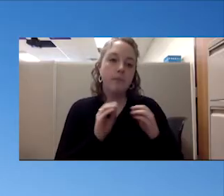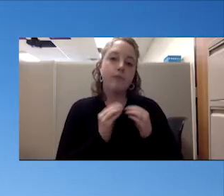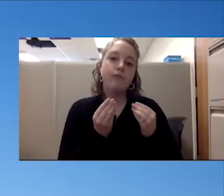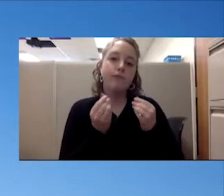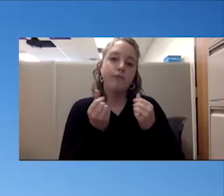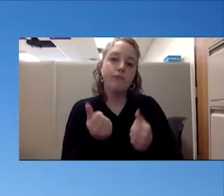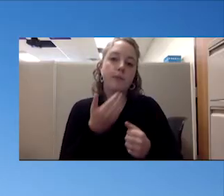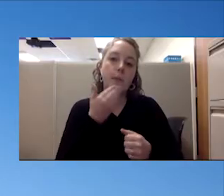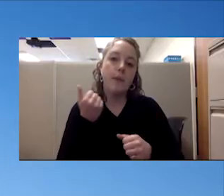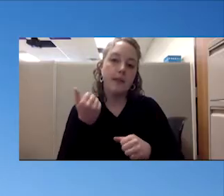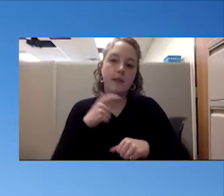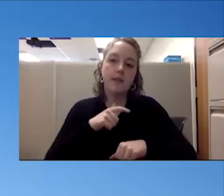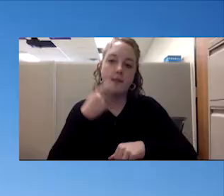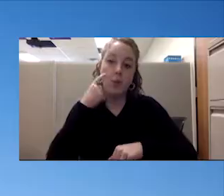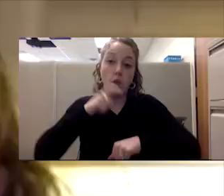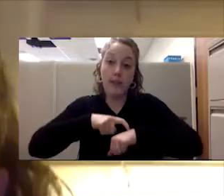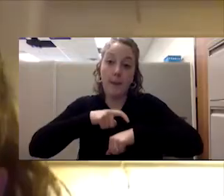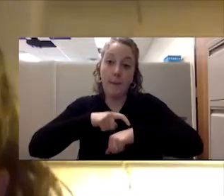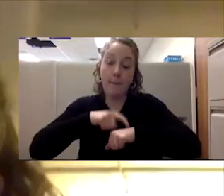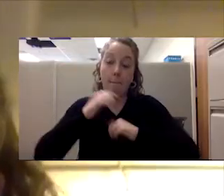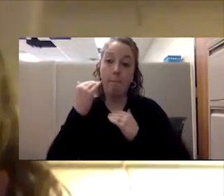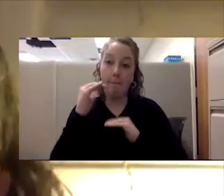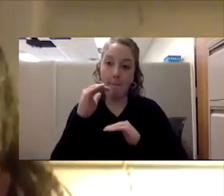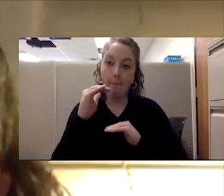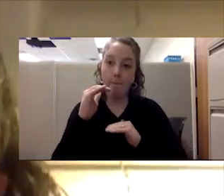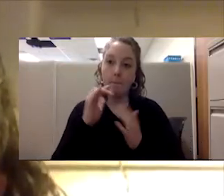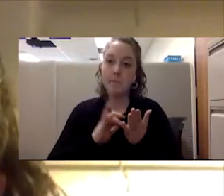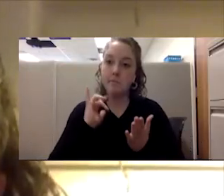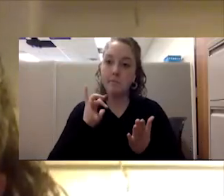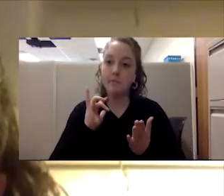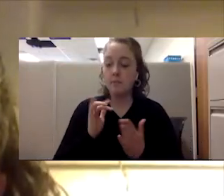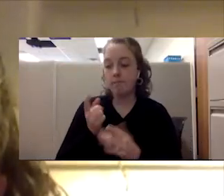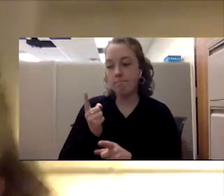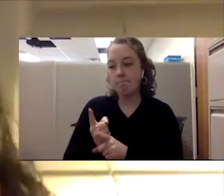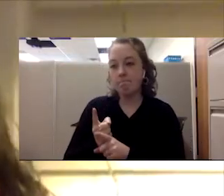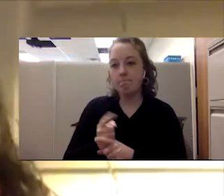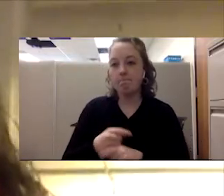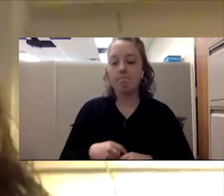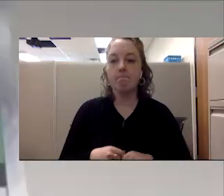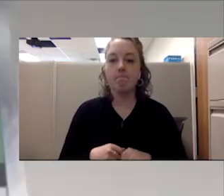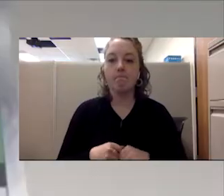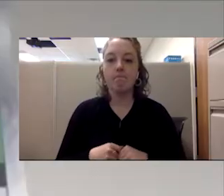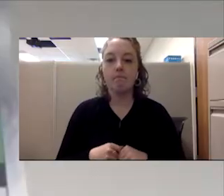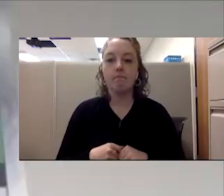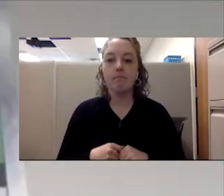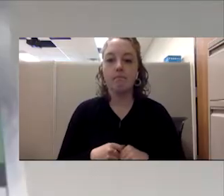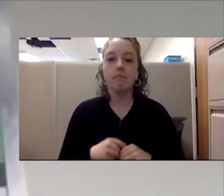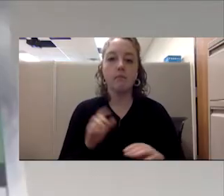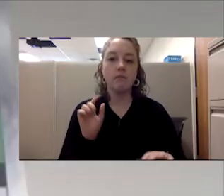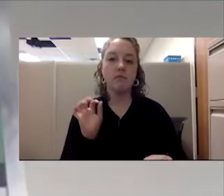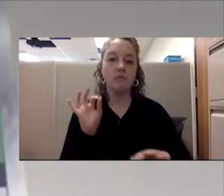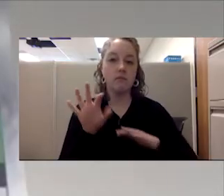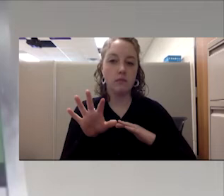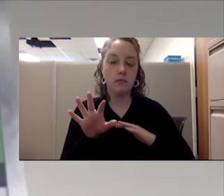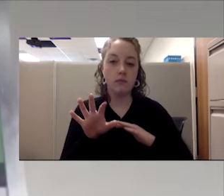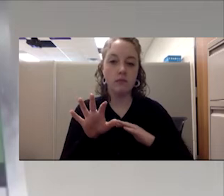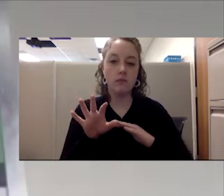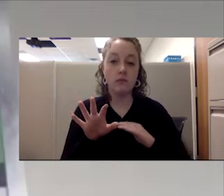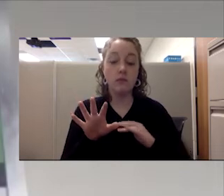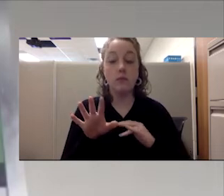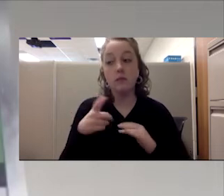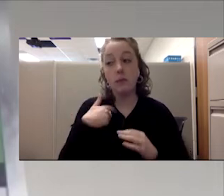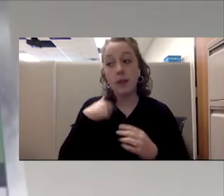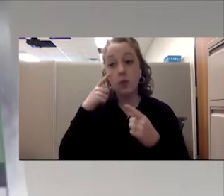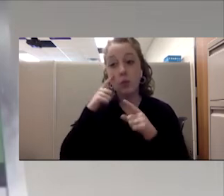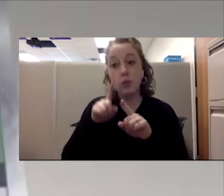time. Yeah, absolutely. I want to say one thing about that, and I agree with your thoughts